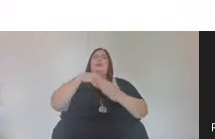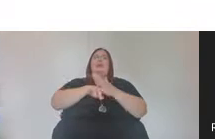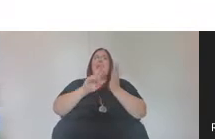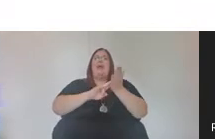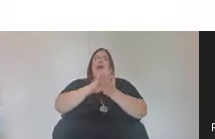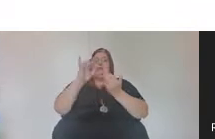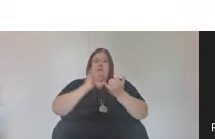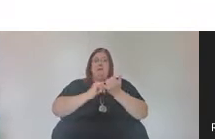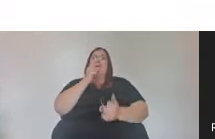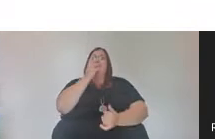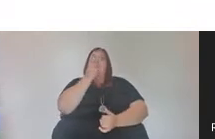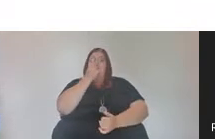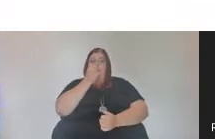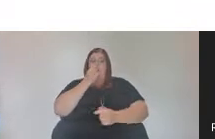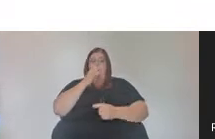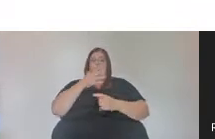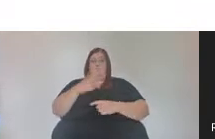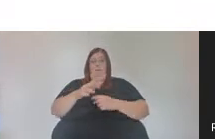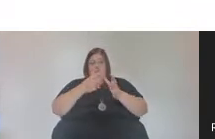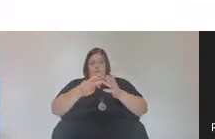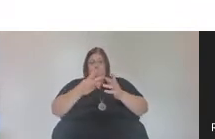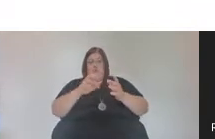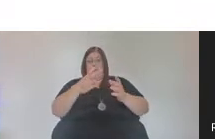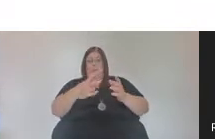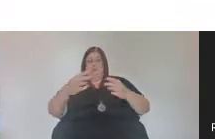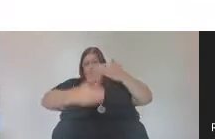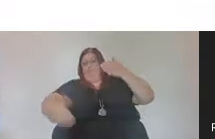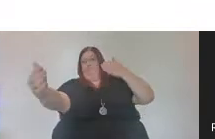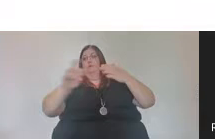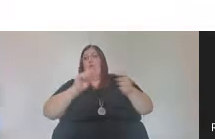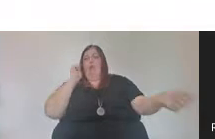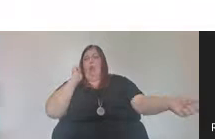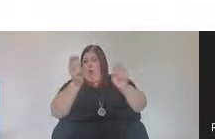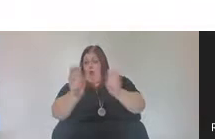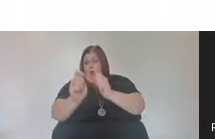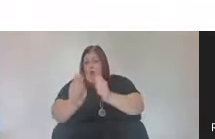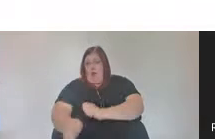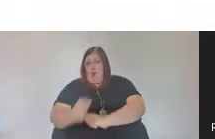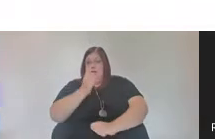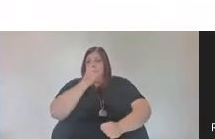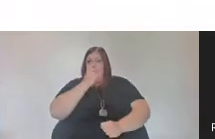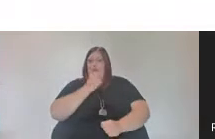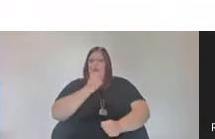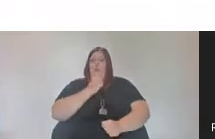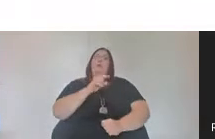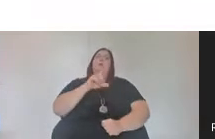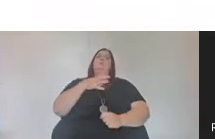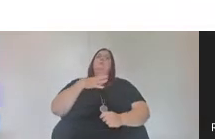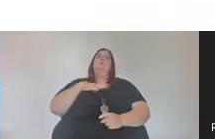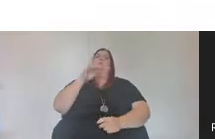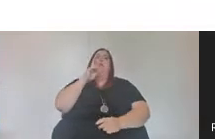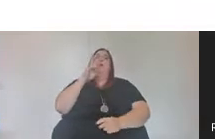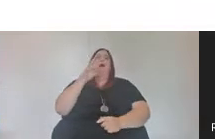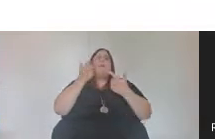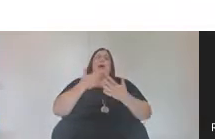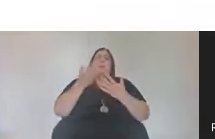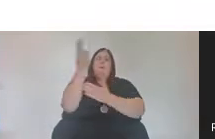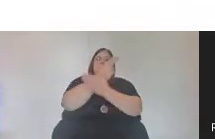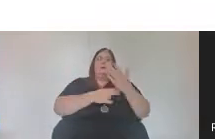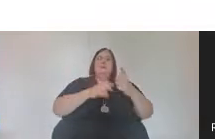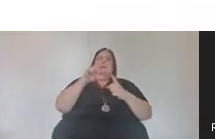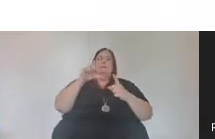likely to change from April 2022. And this will have a bearing on the way that we design our place-based partnership.